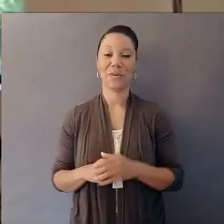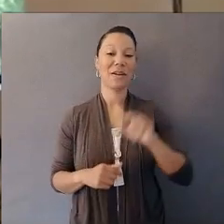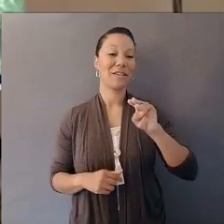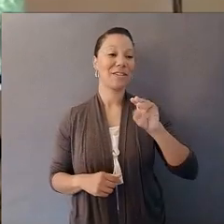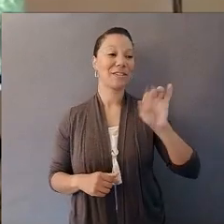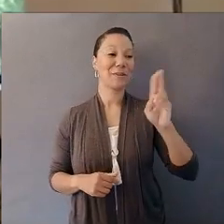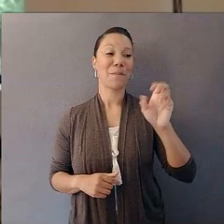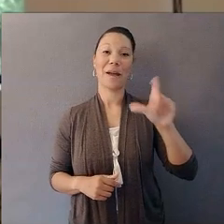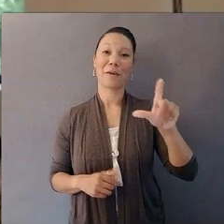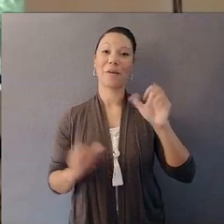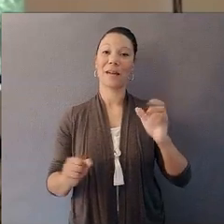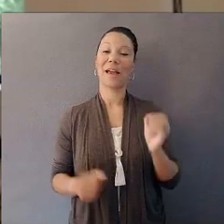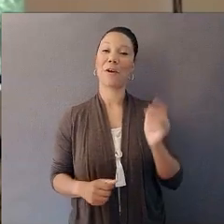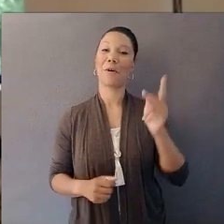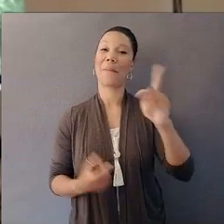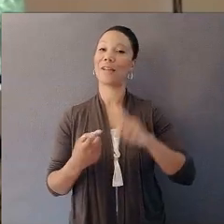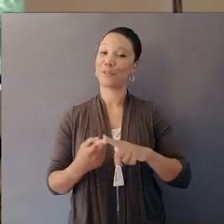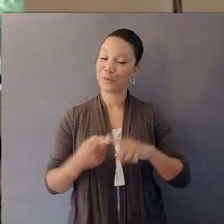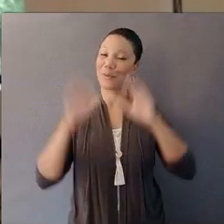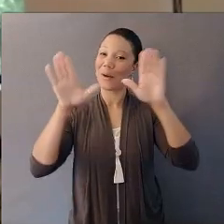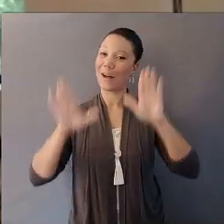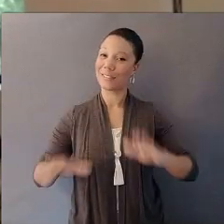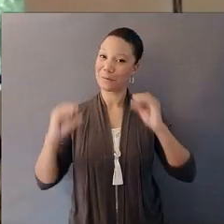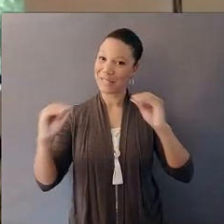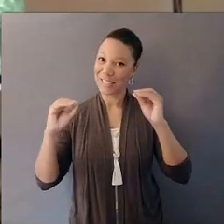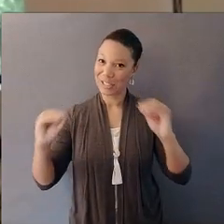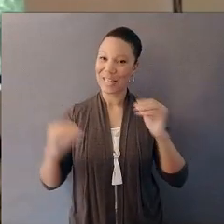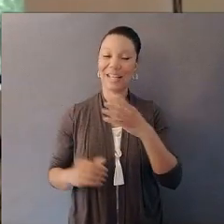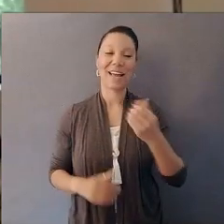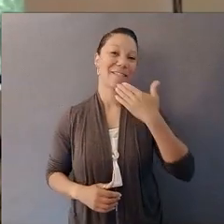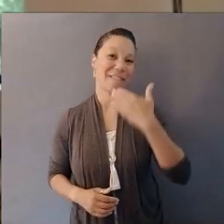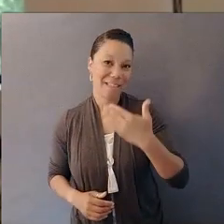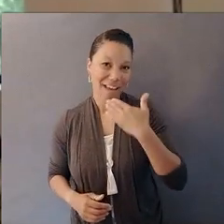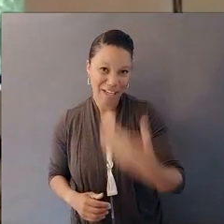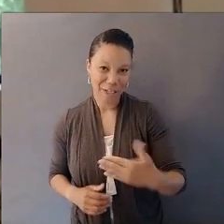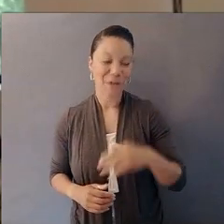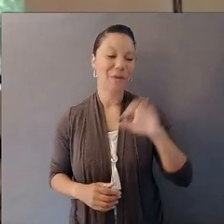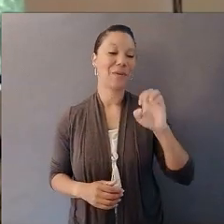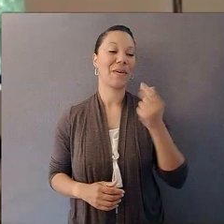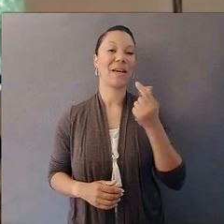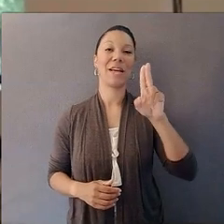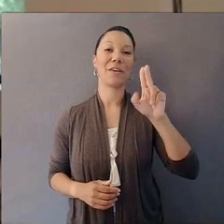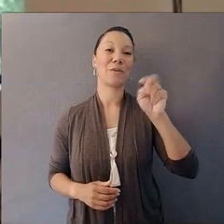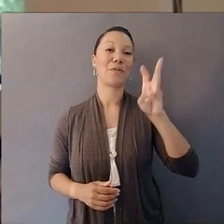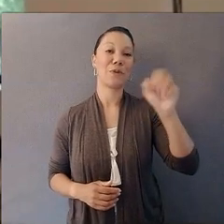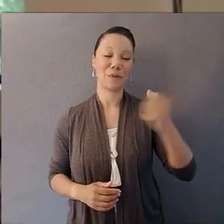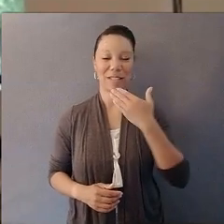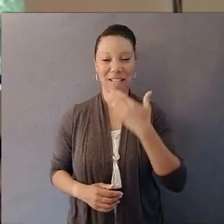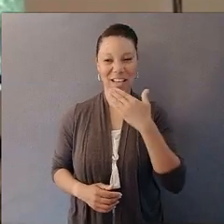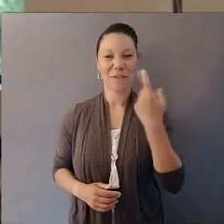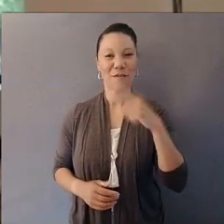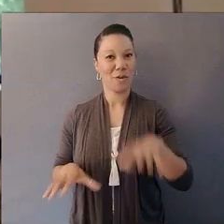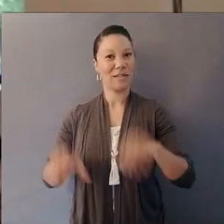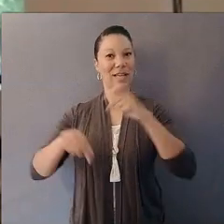get back to the awesome teaching that you do. And I want to thank you, and EGU News thanks you very much for taking this time out of your day